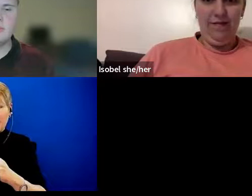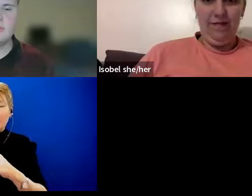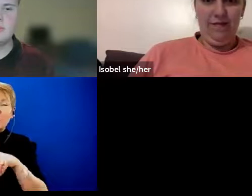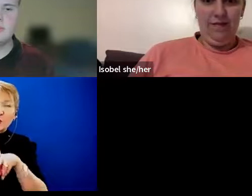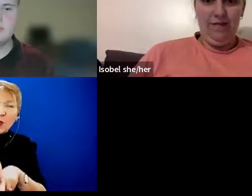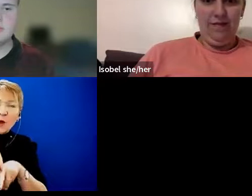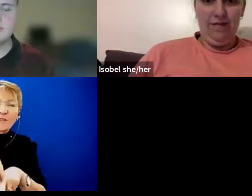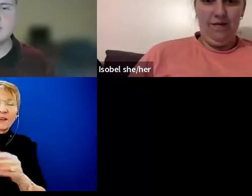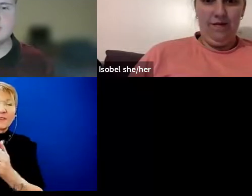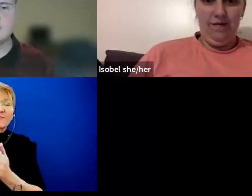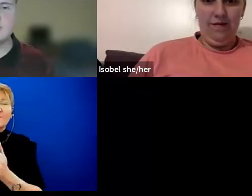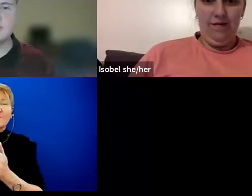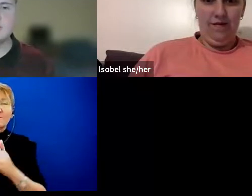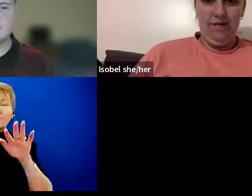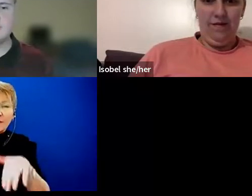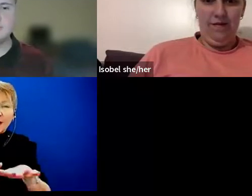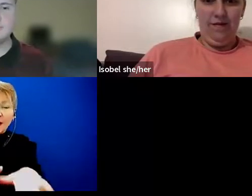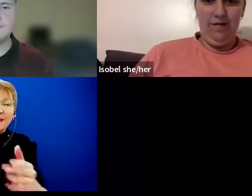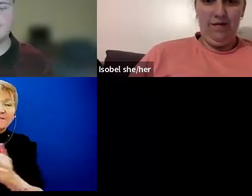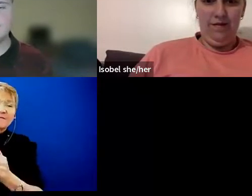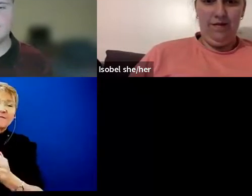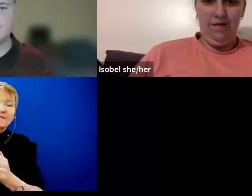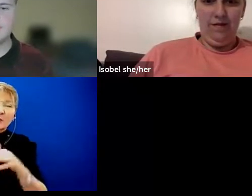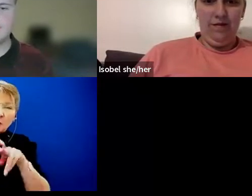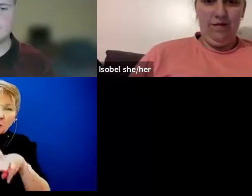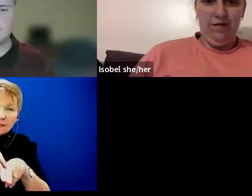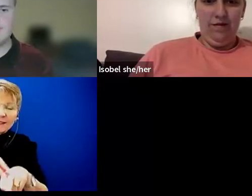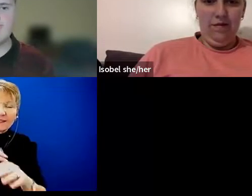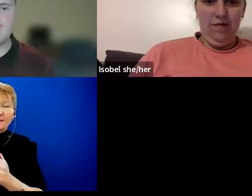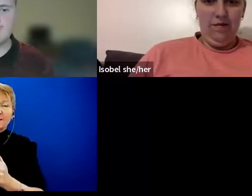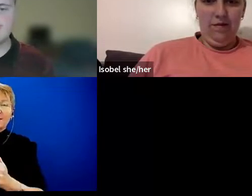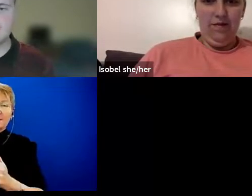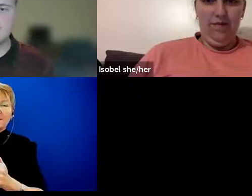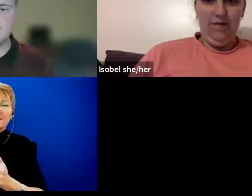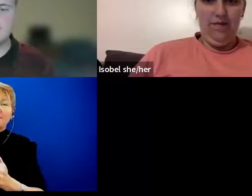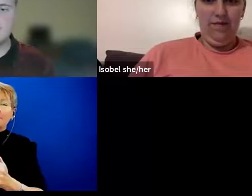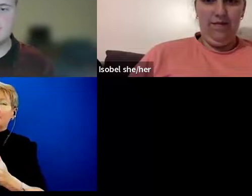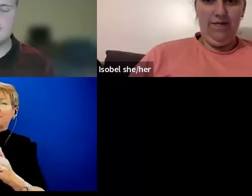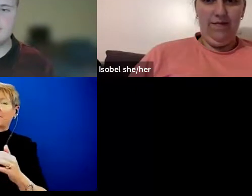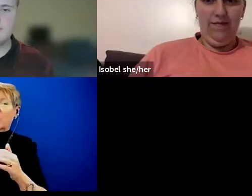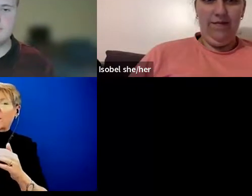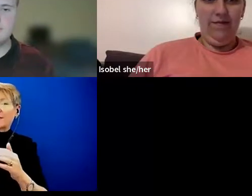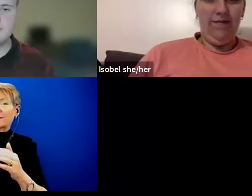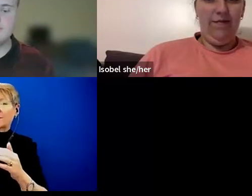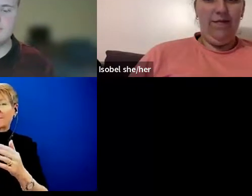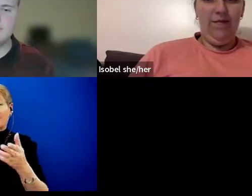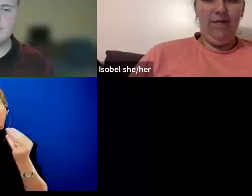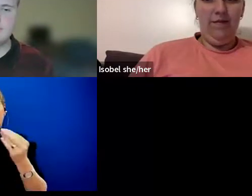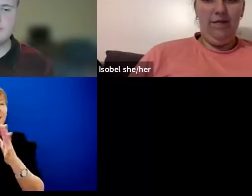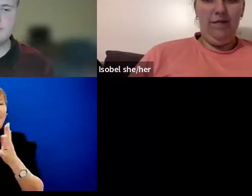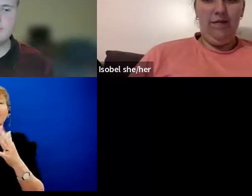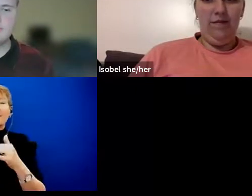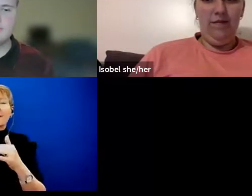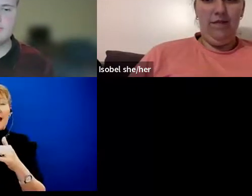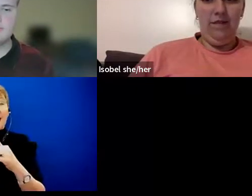pool, river, and that carries through to my experiences as an adult now. Just,